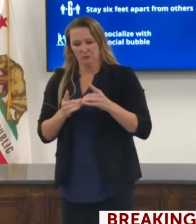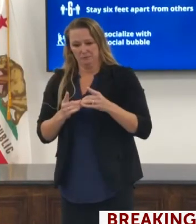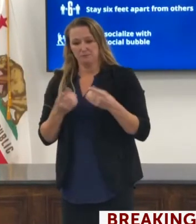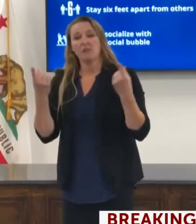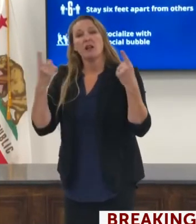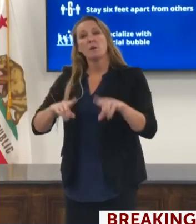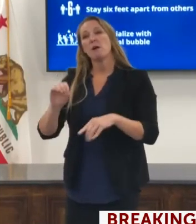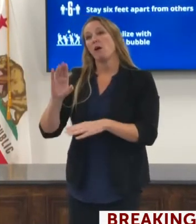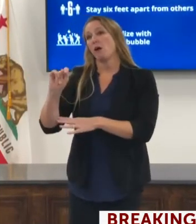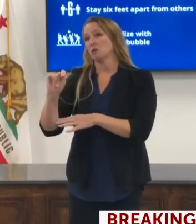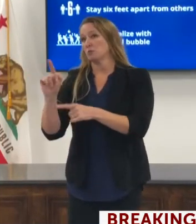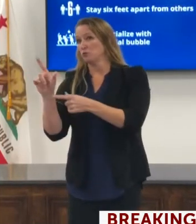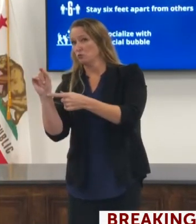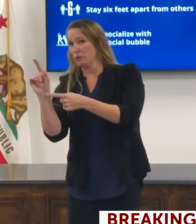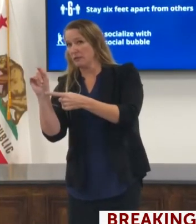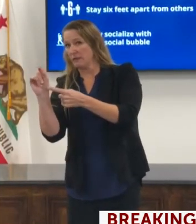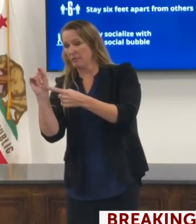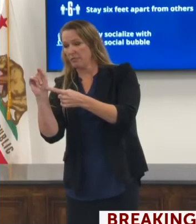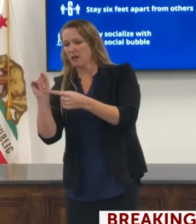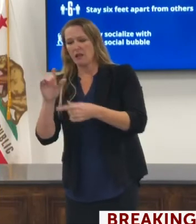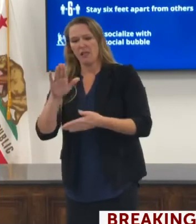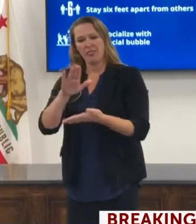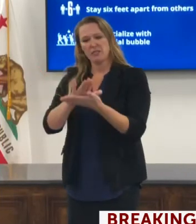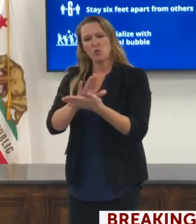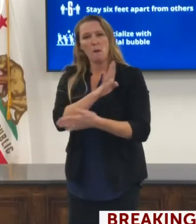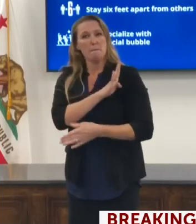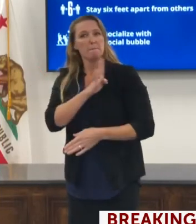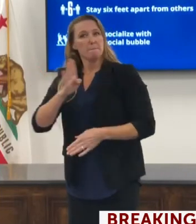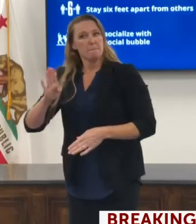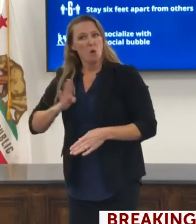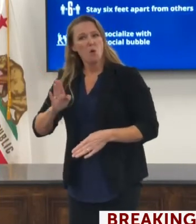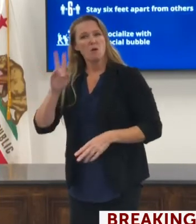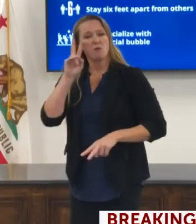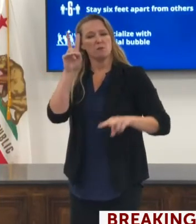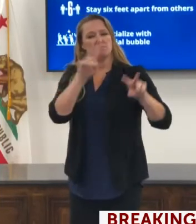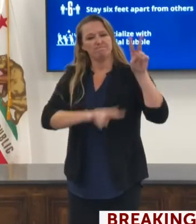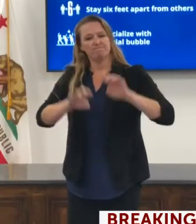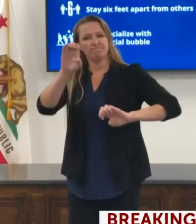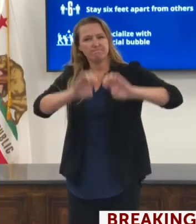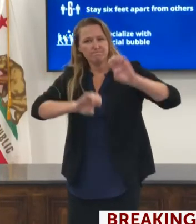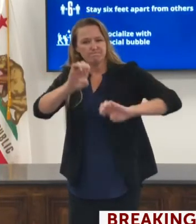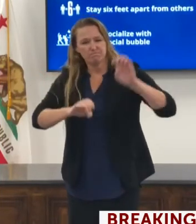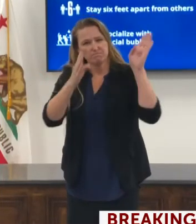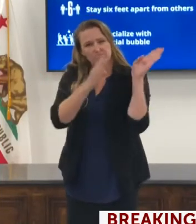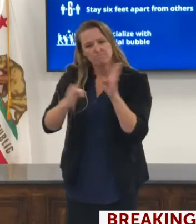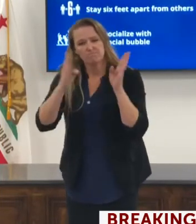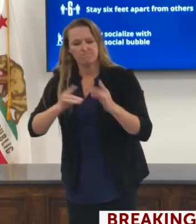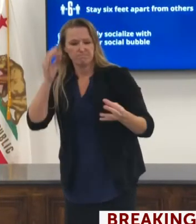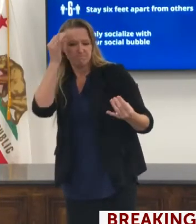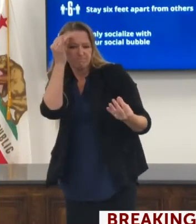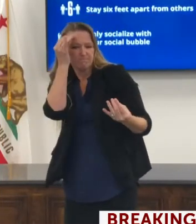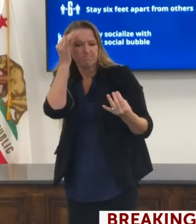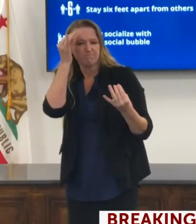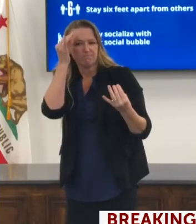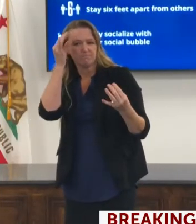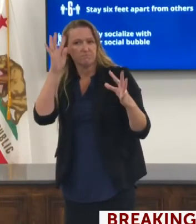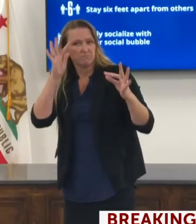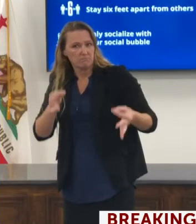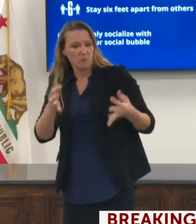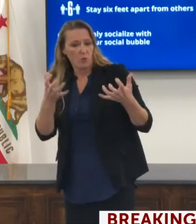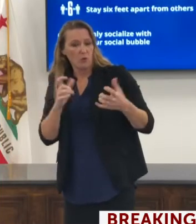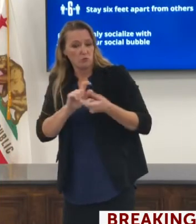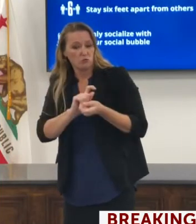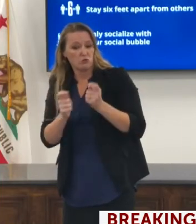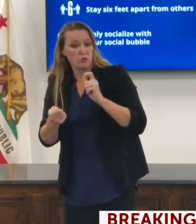school board will re-look at the opening plan, the reopening plan, and decide whether or not to change